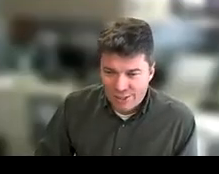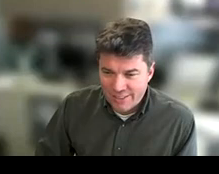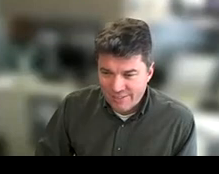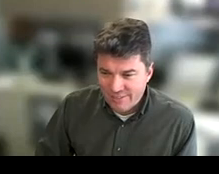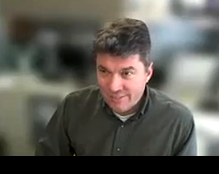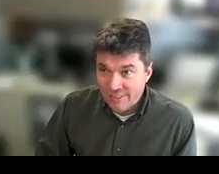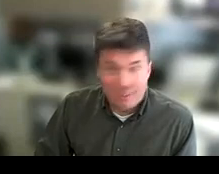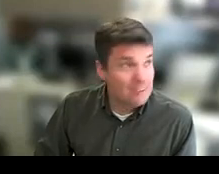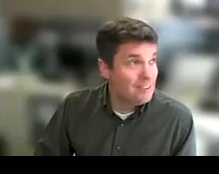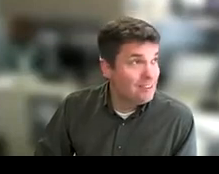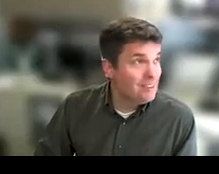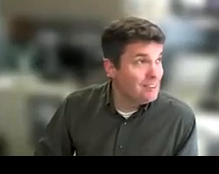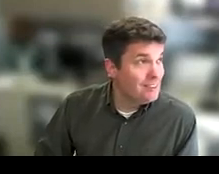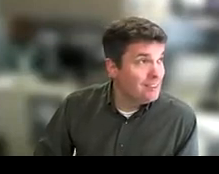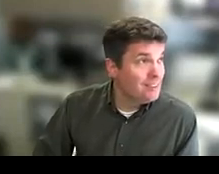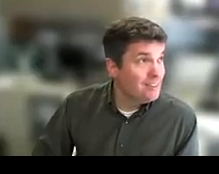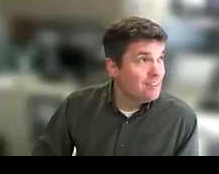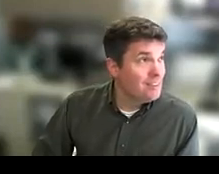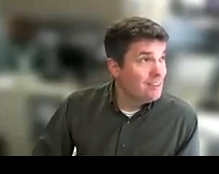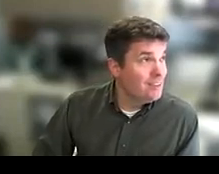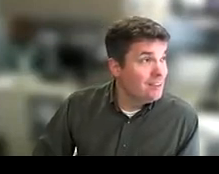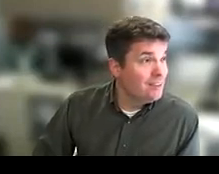Stories of technology.